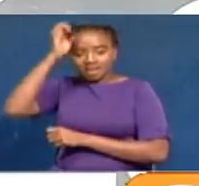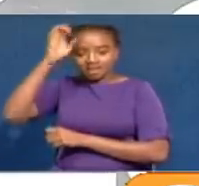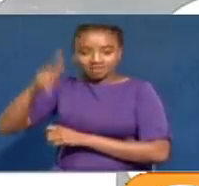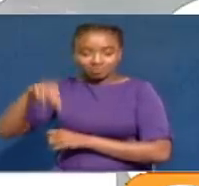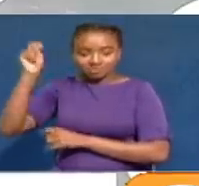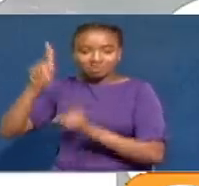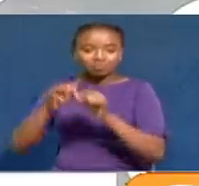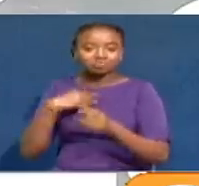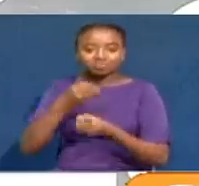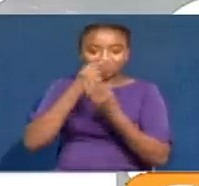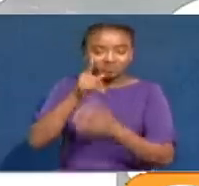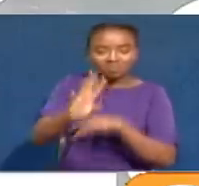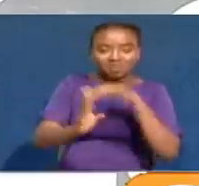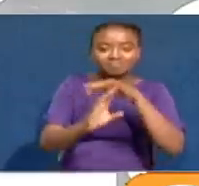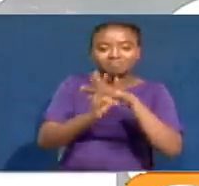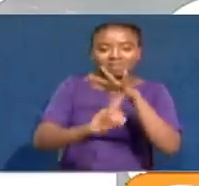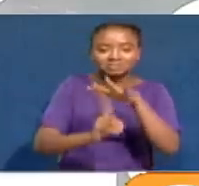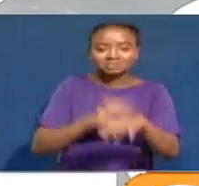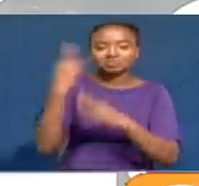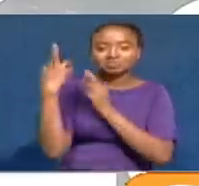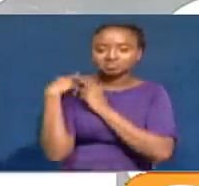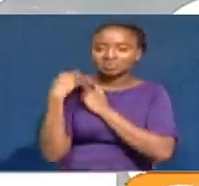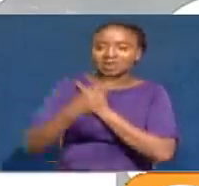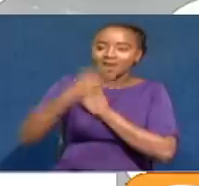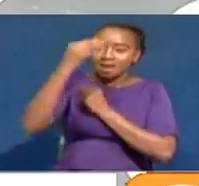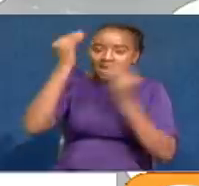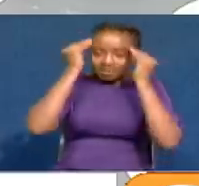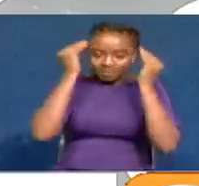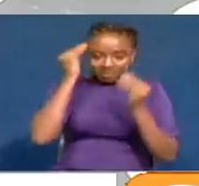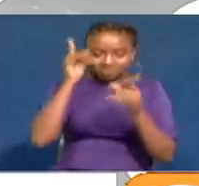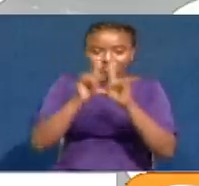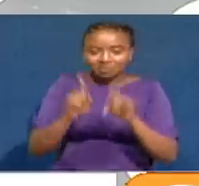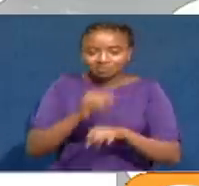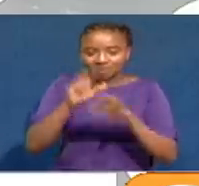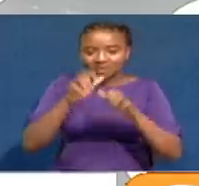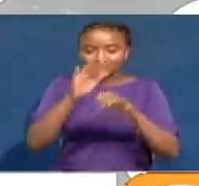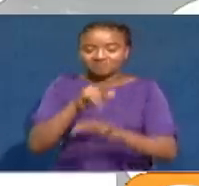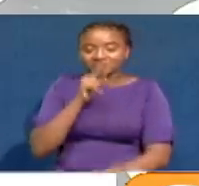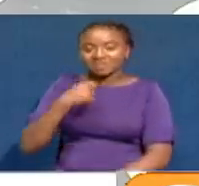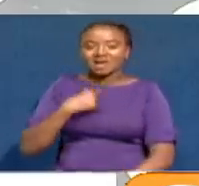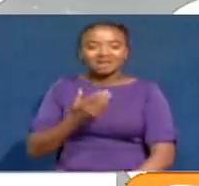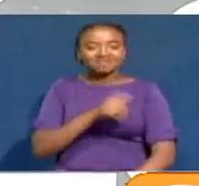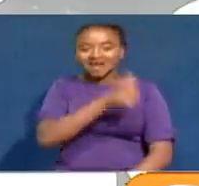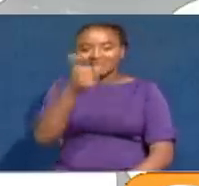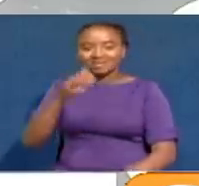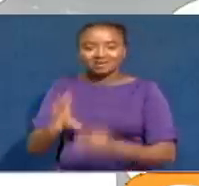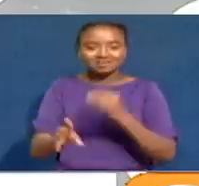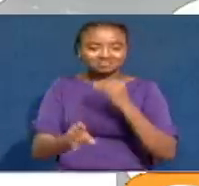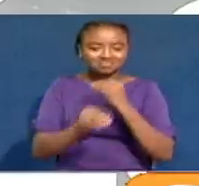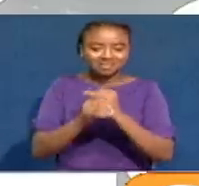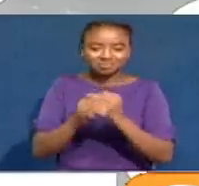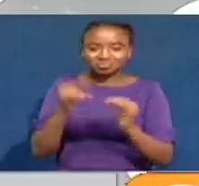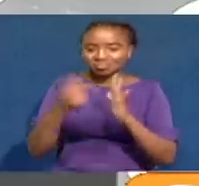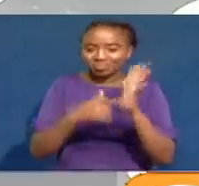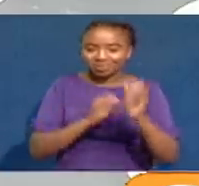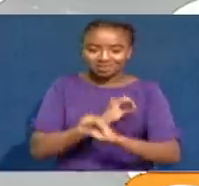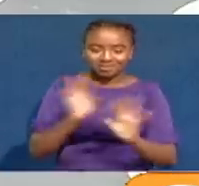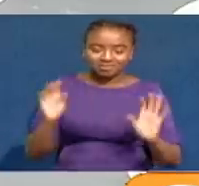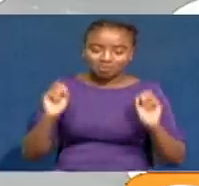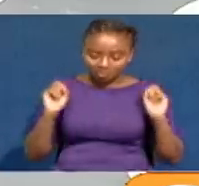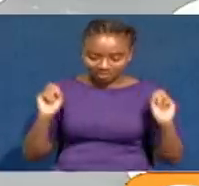his ministerial roles in higher education and agriculture. I'm sure from there, he'll have nothing to say. All right, gentlemen, we'll have to leave it at that for